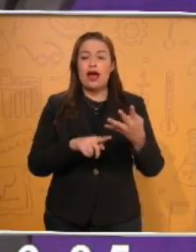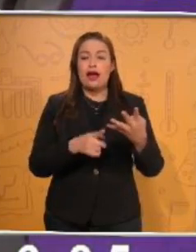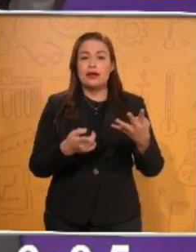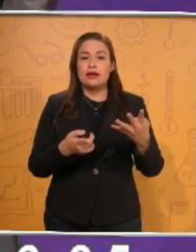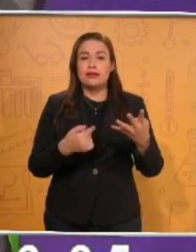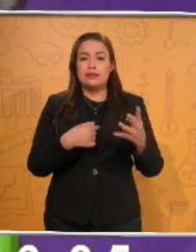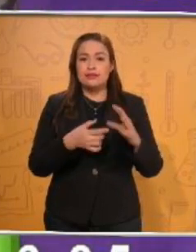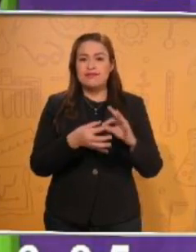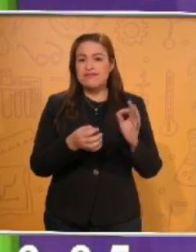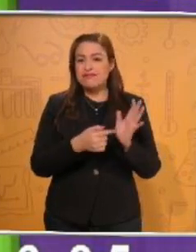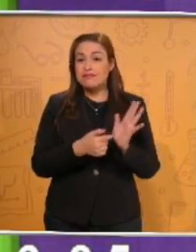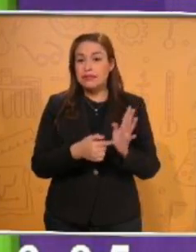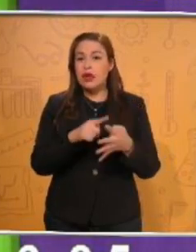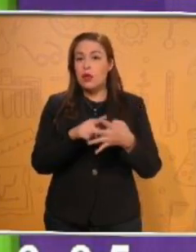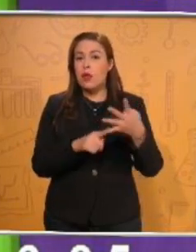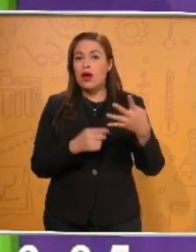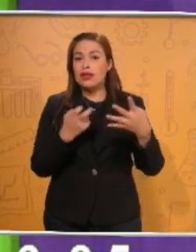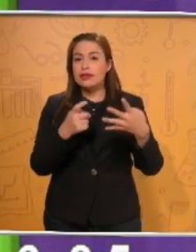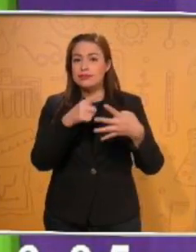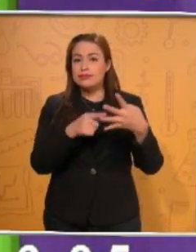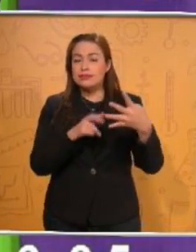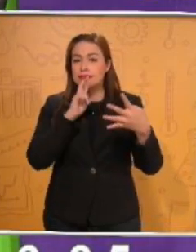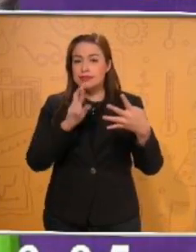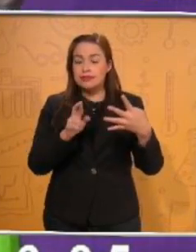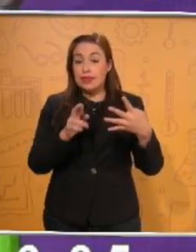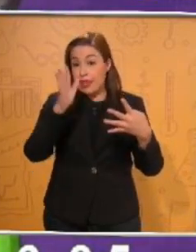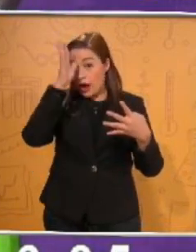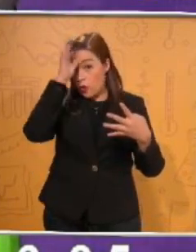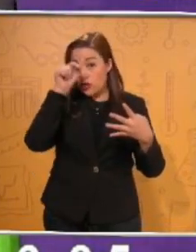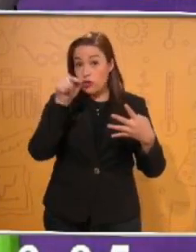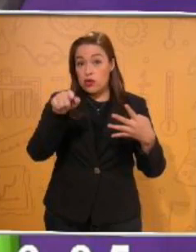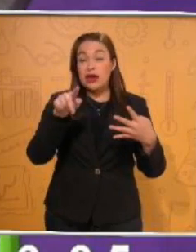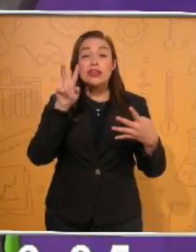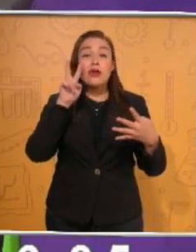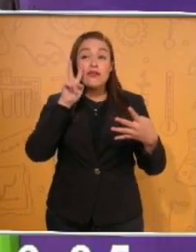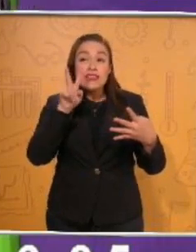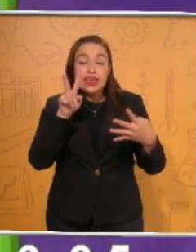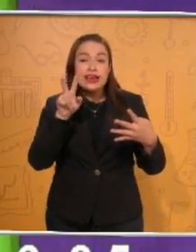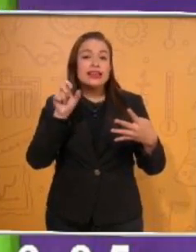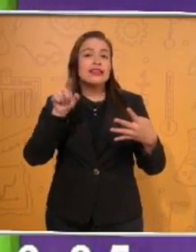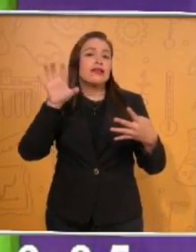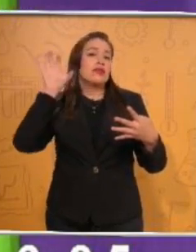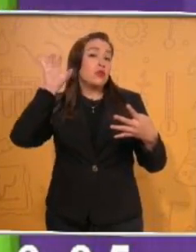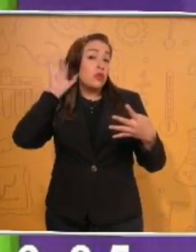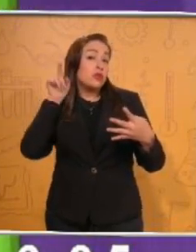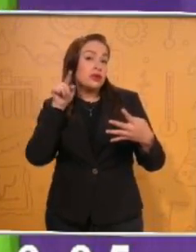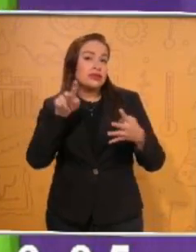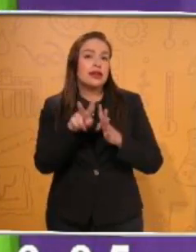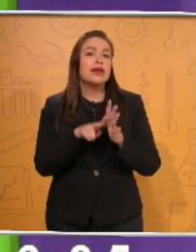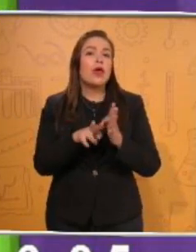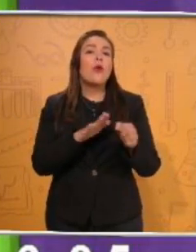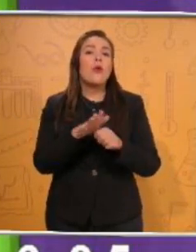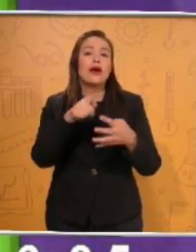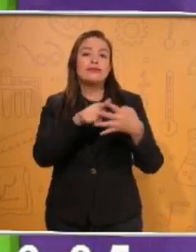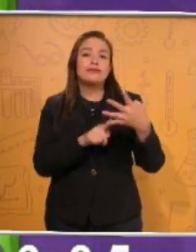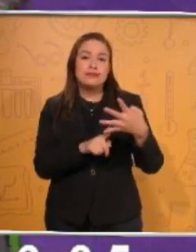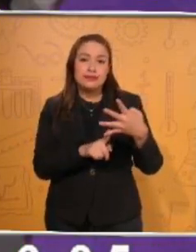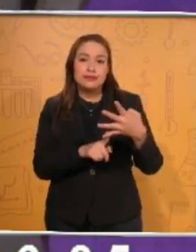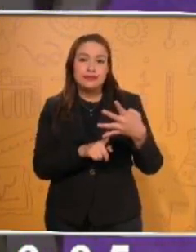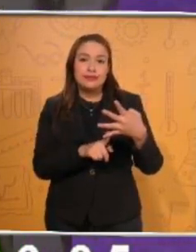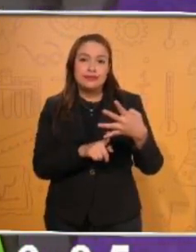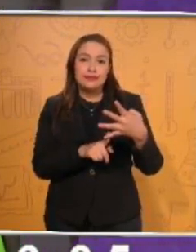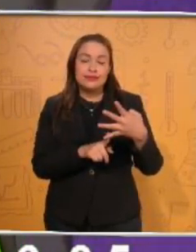put. What's the answer? According to what you watch in the video. It is